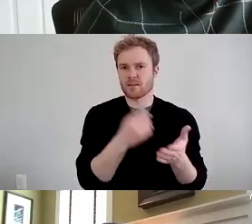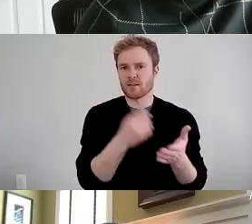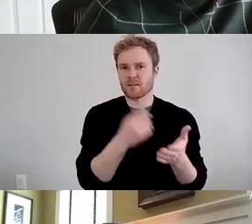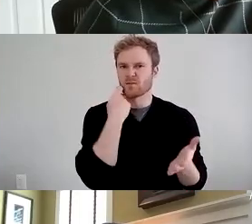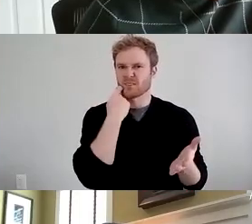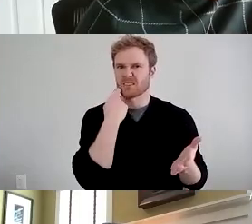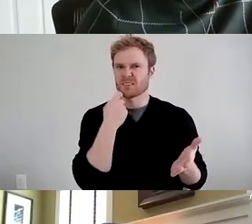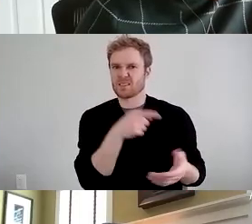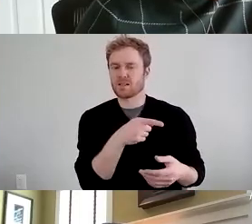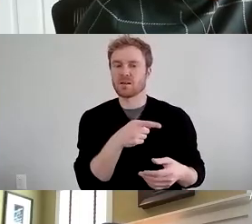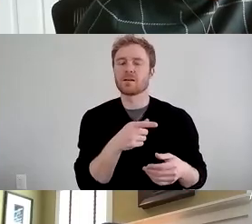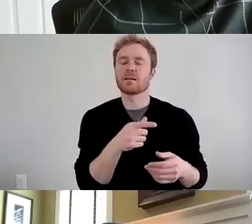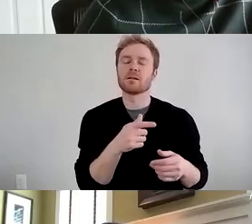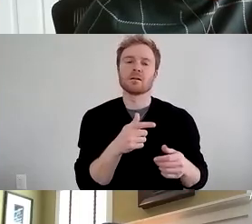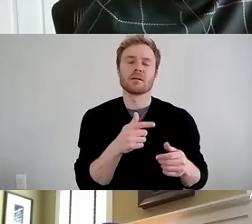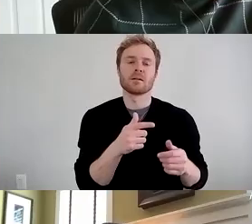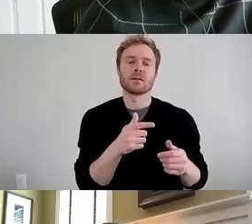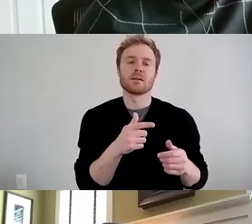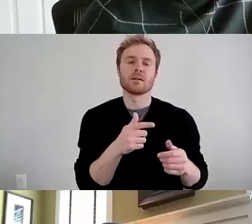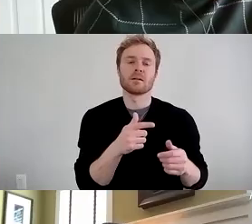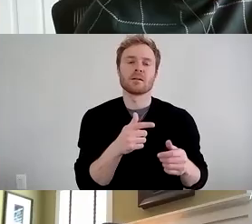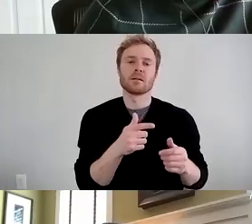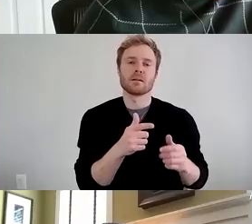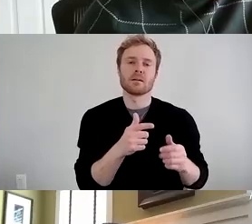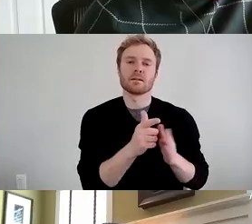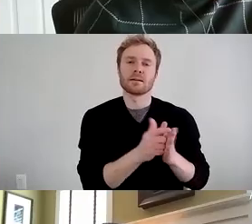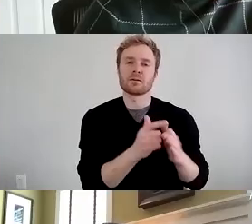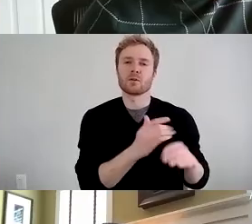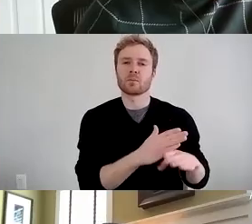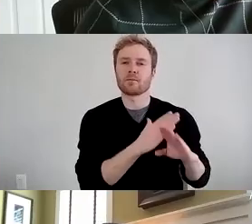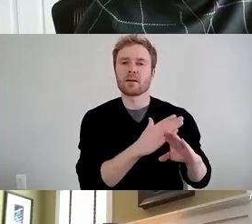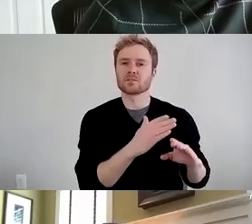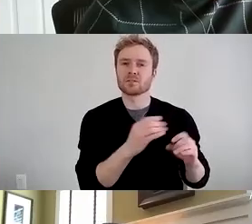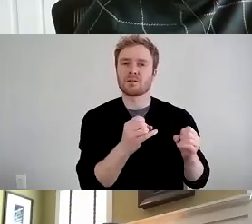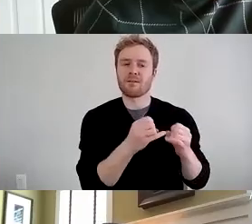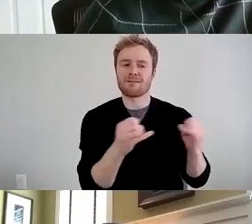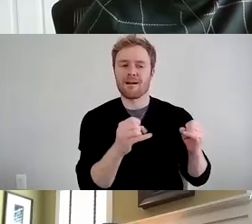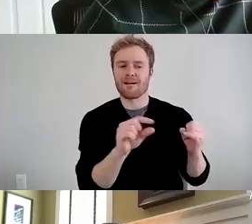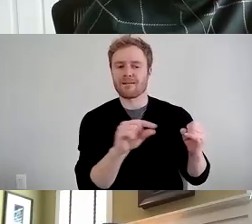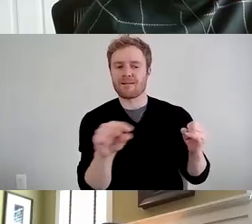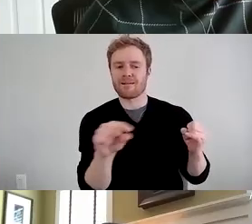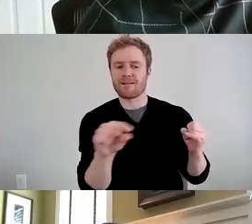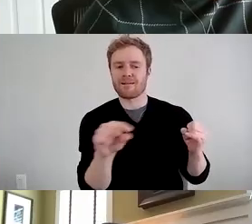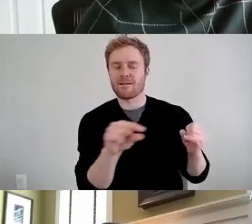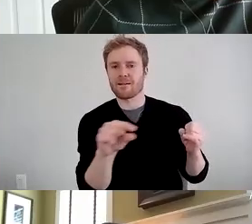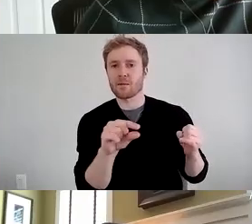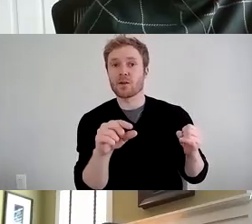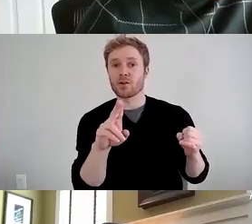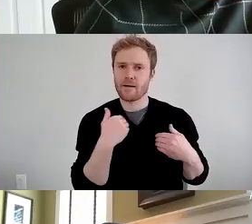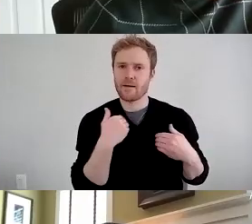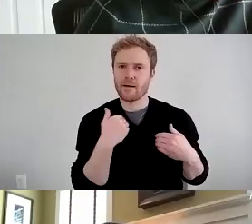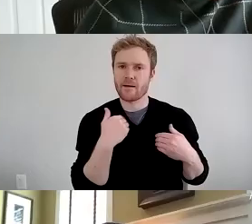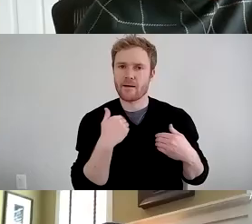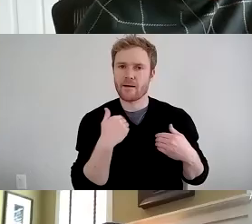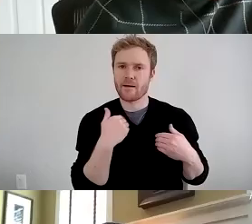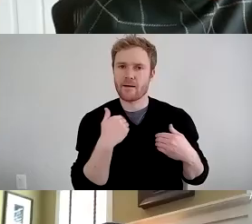relief package as well. You'll be seeing that coming. And additionally, through the Housing Opportunity Fund,